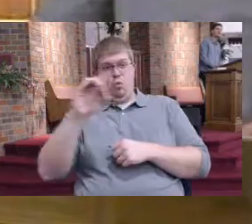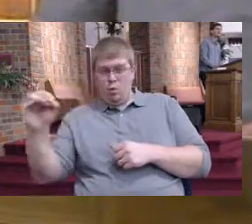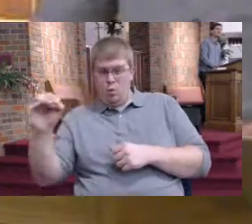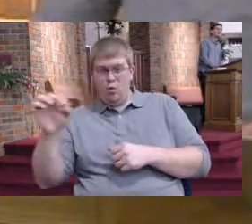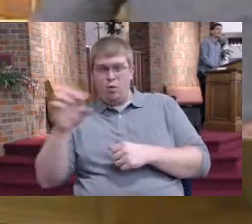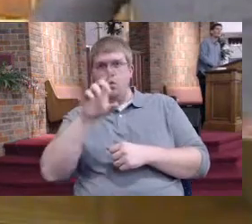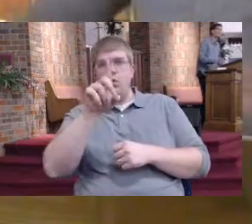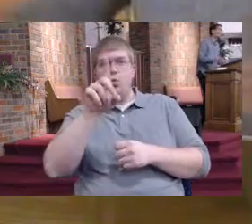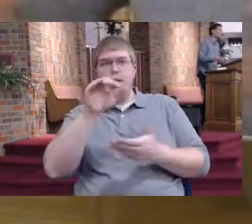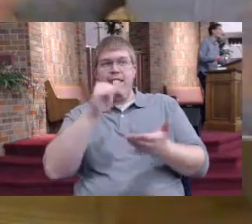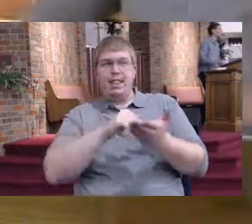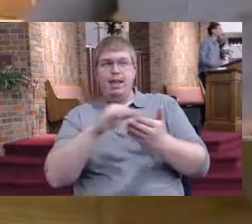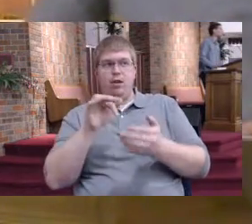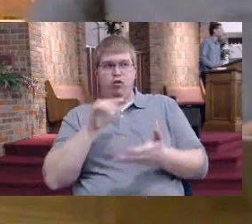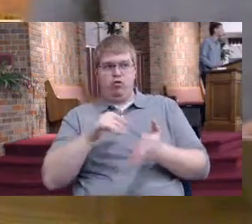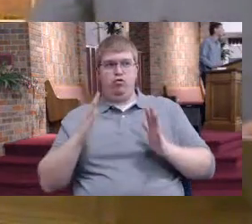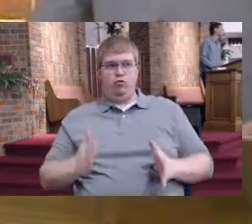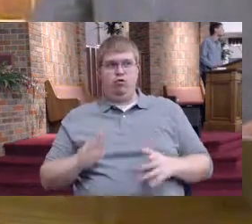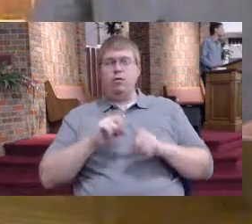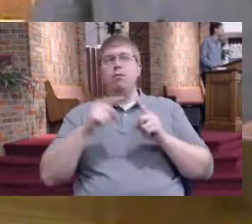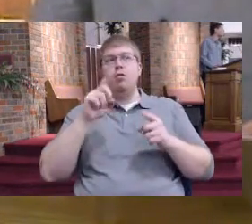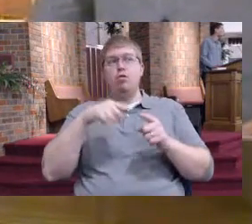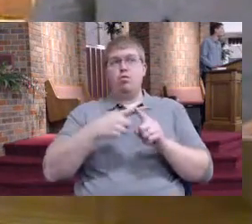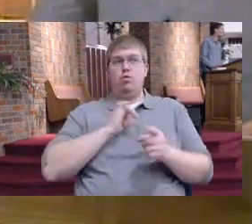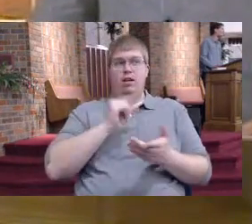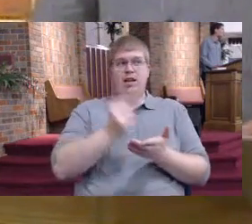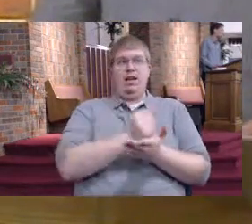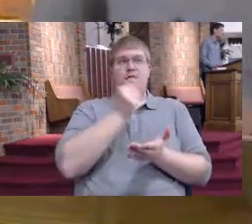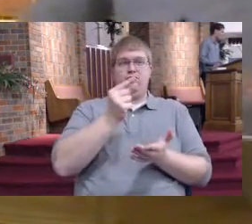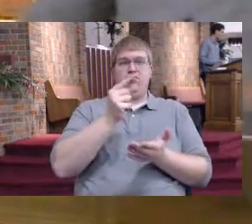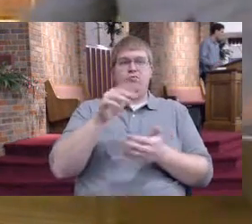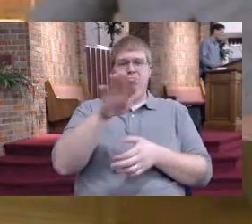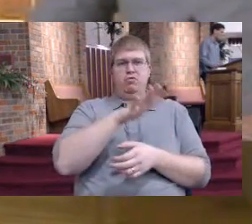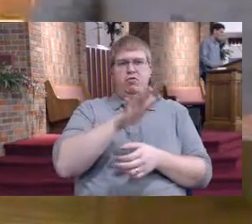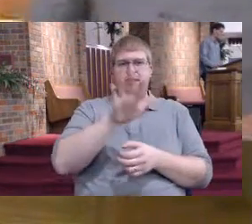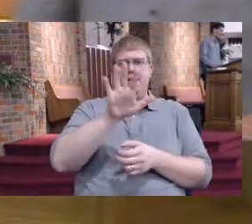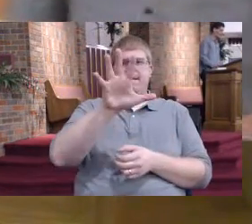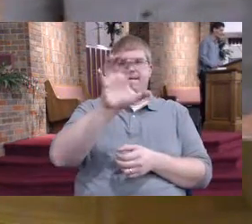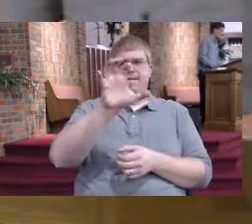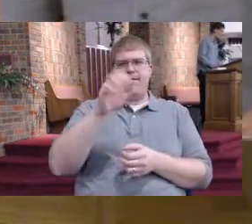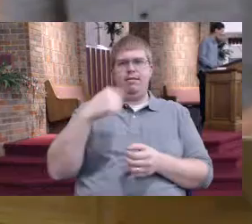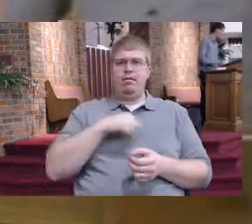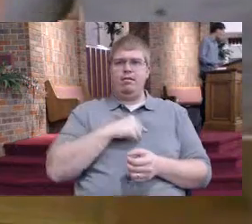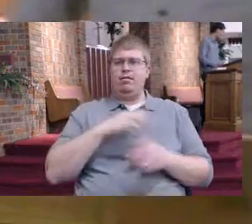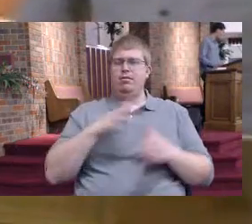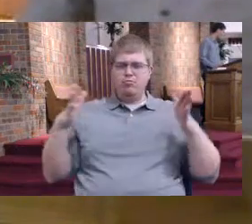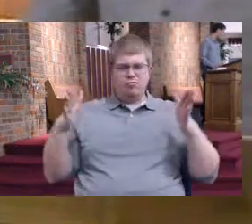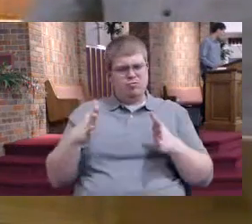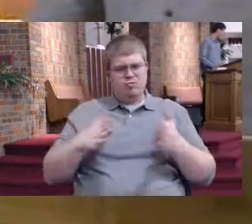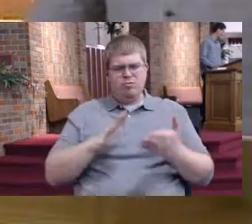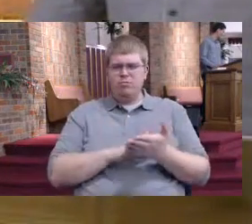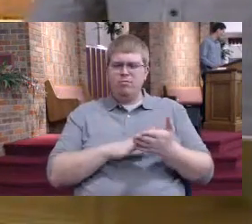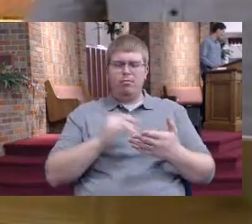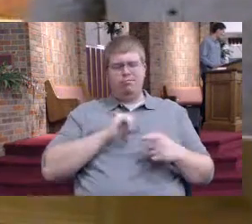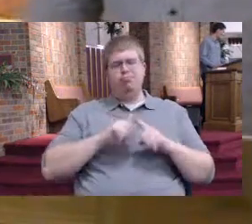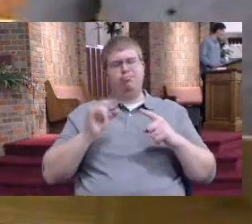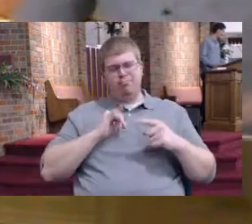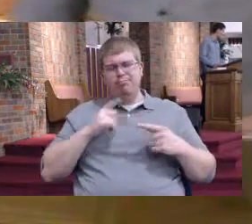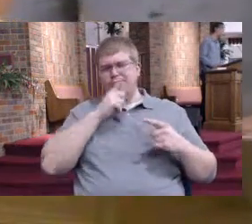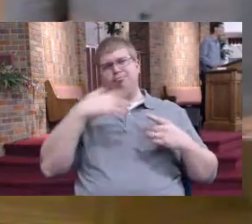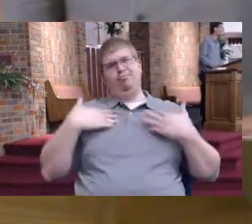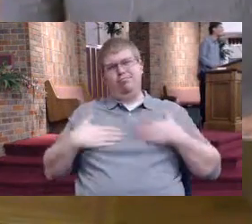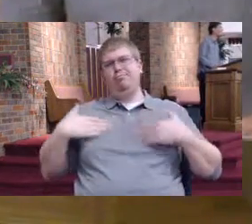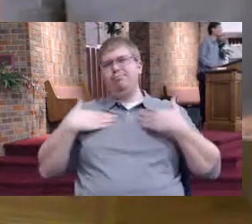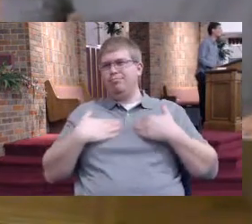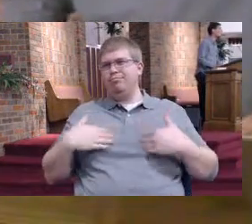07. There were about 500 of us. So a really tiny school, but a great school. I had a great time there, and of course, it worked out.